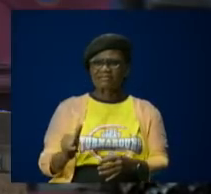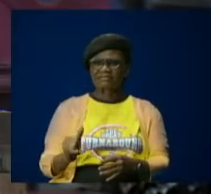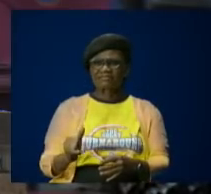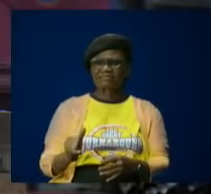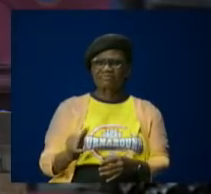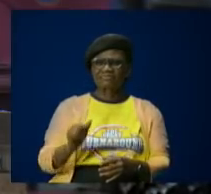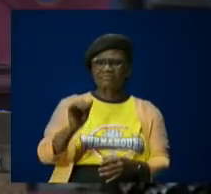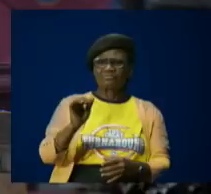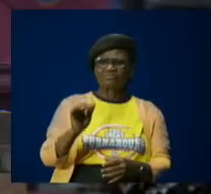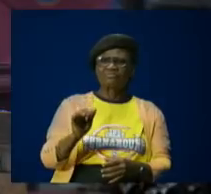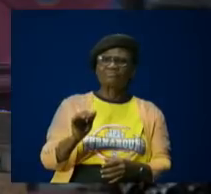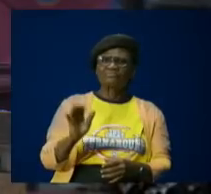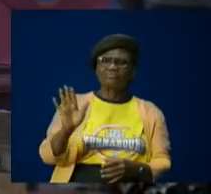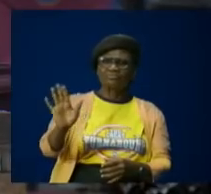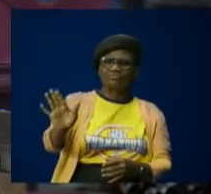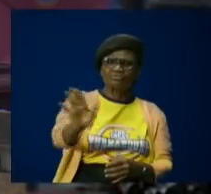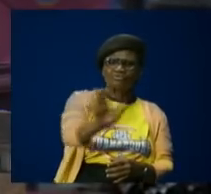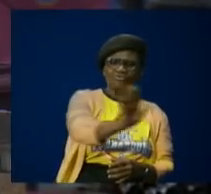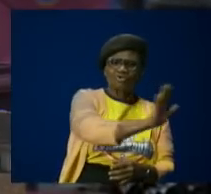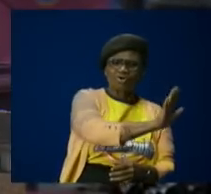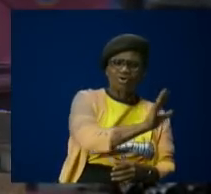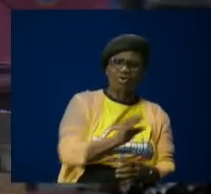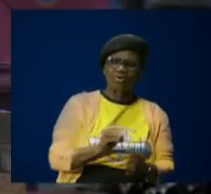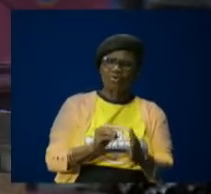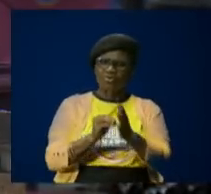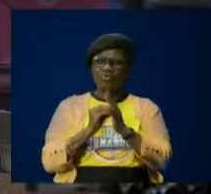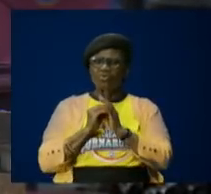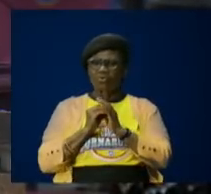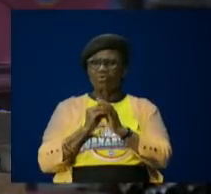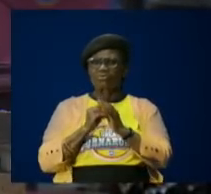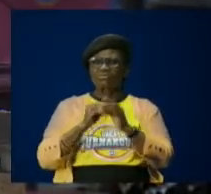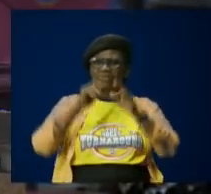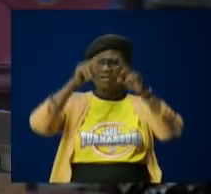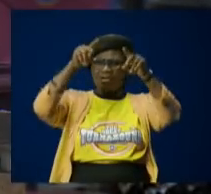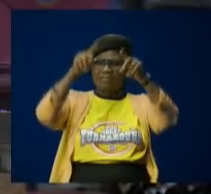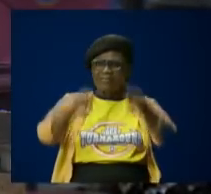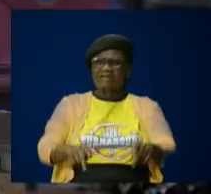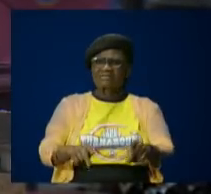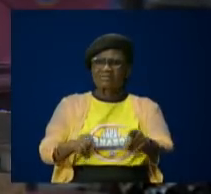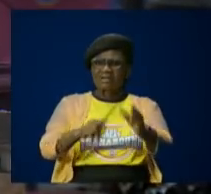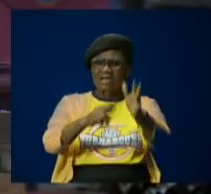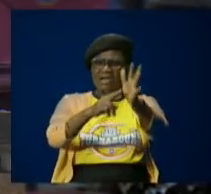your own personal request.